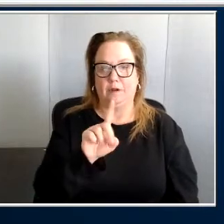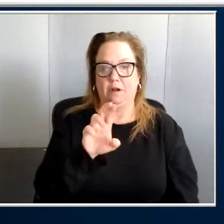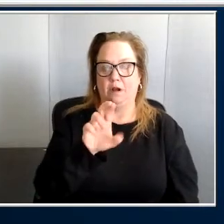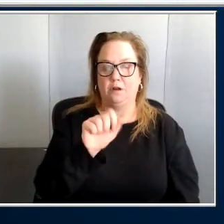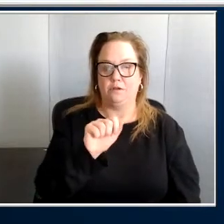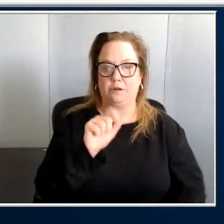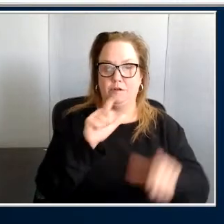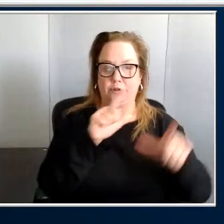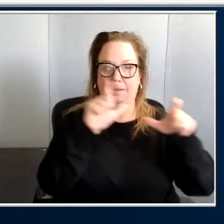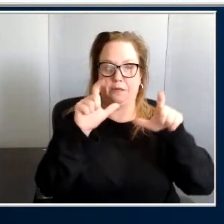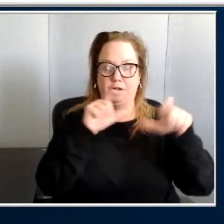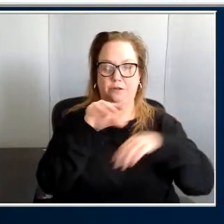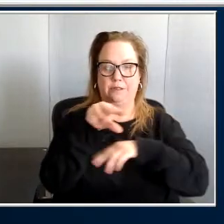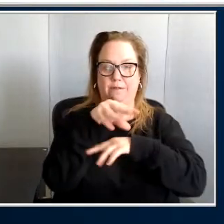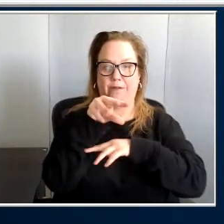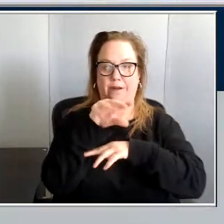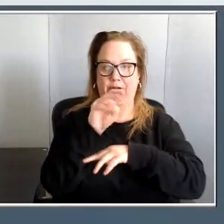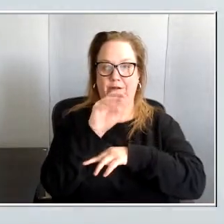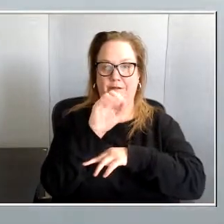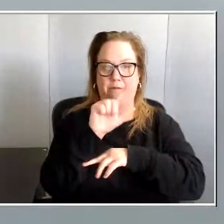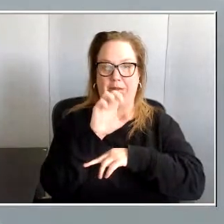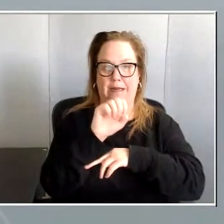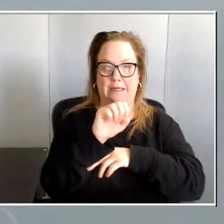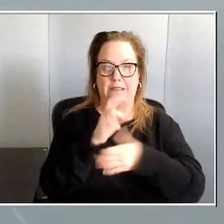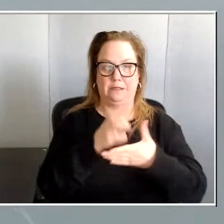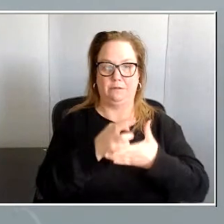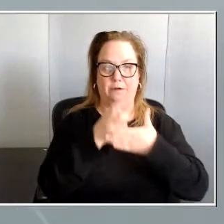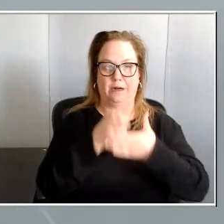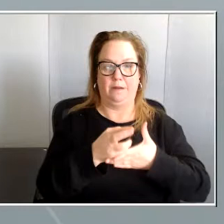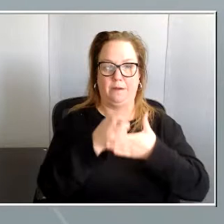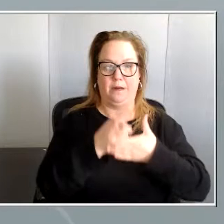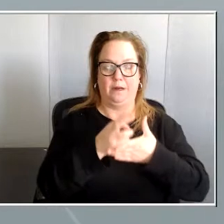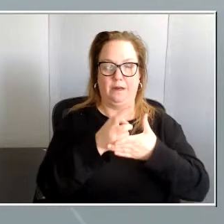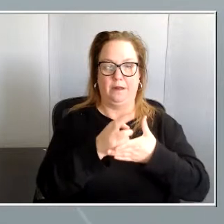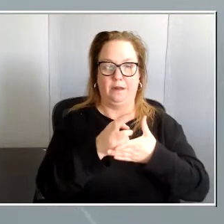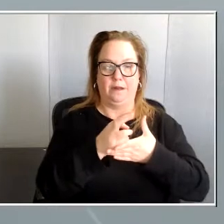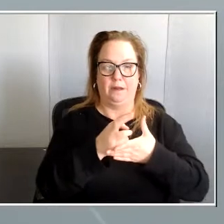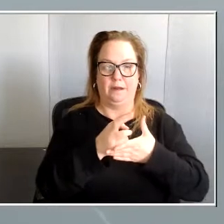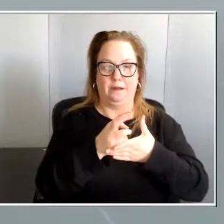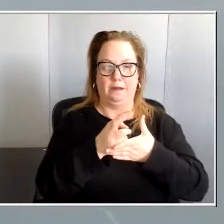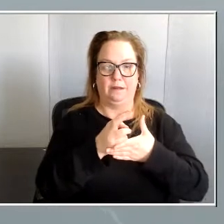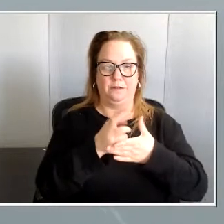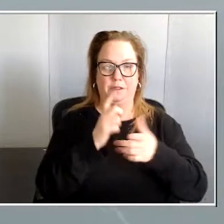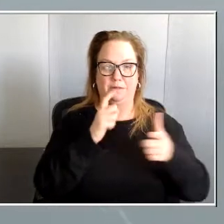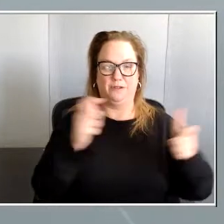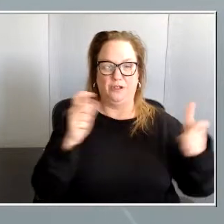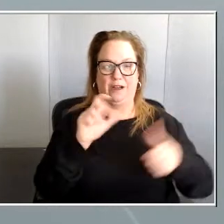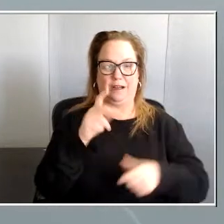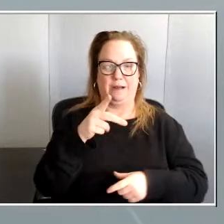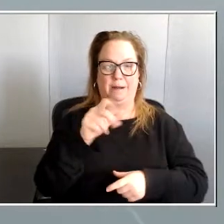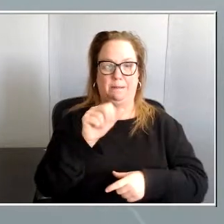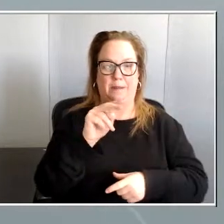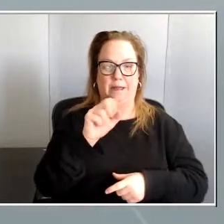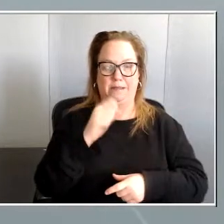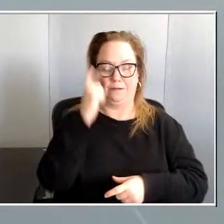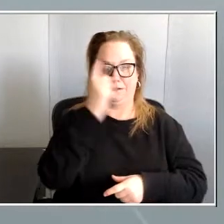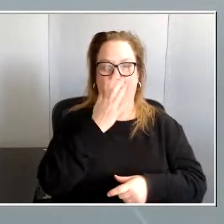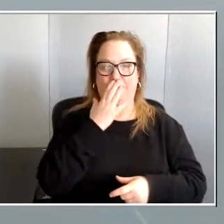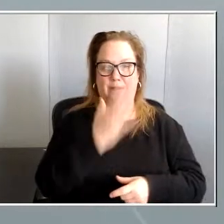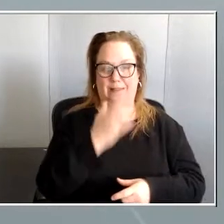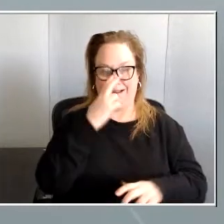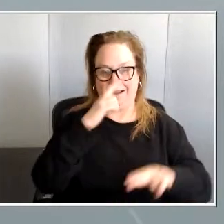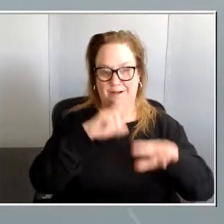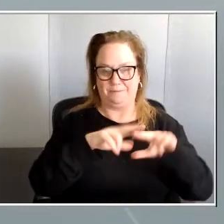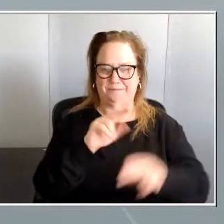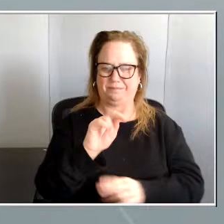and videos during Maggie's rehab. Here's a photo with some giant inflatable pants. Those always look fun. Kyle, what is